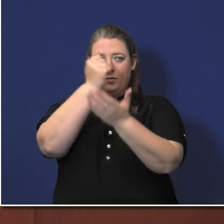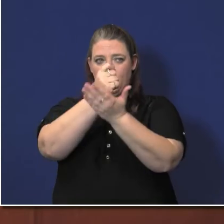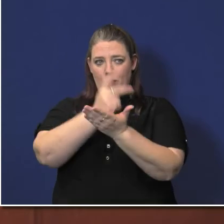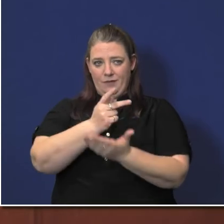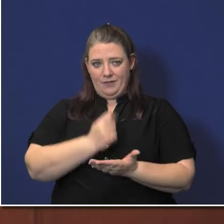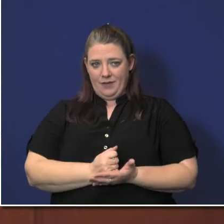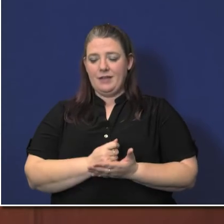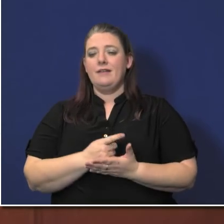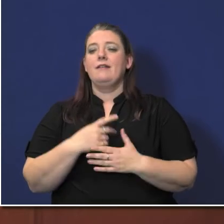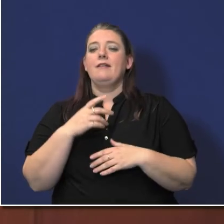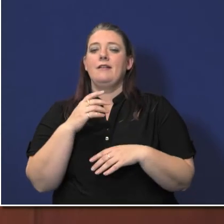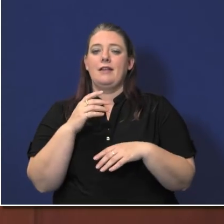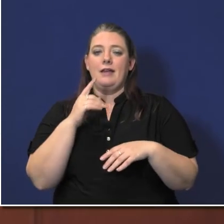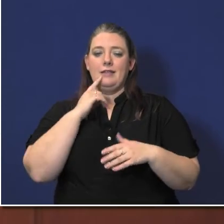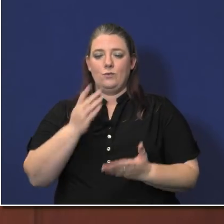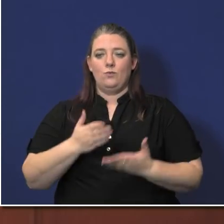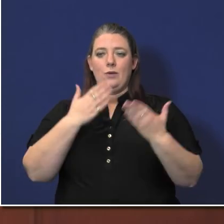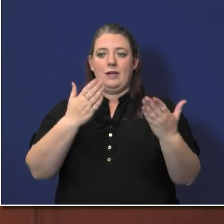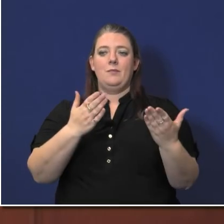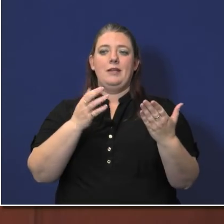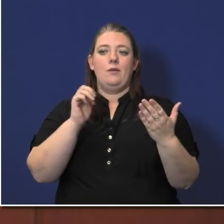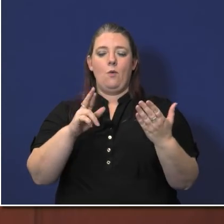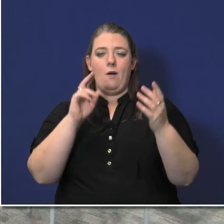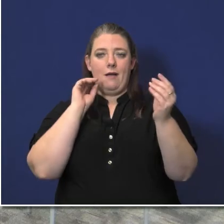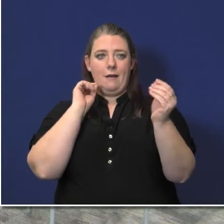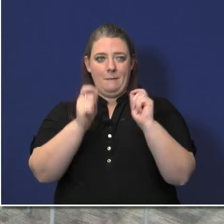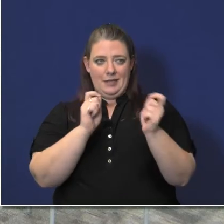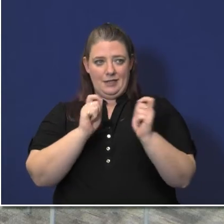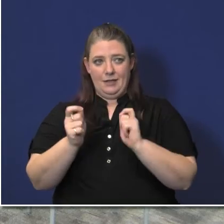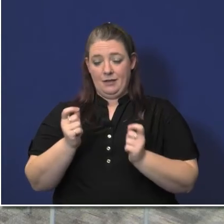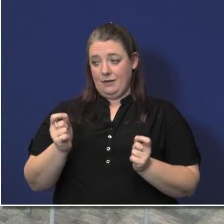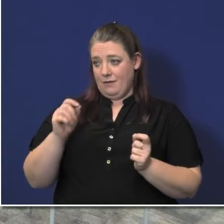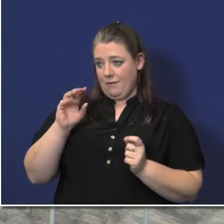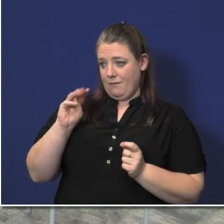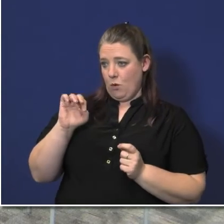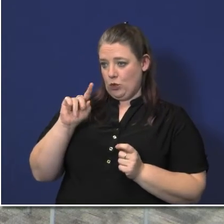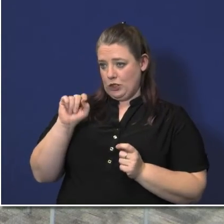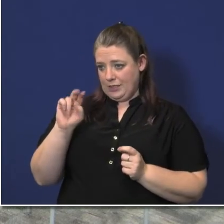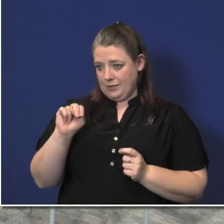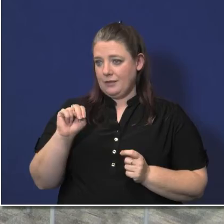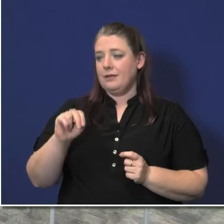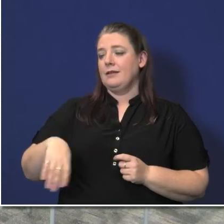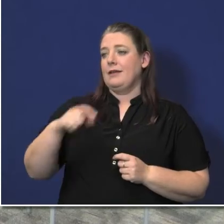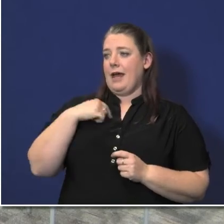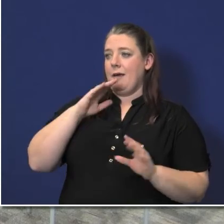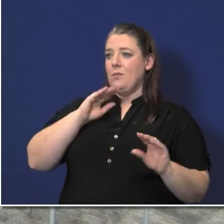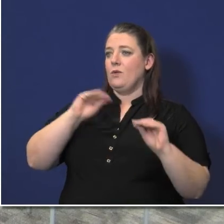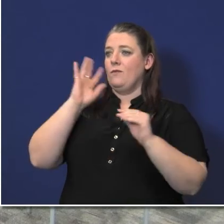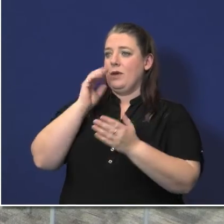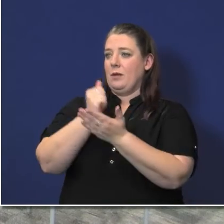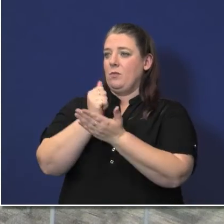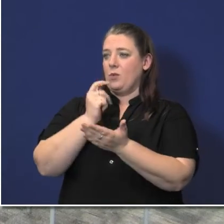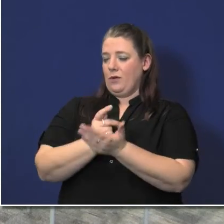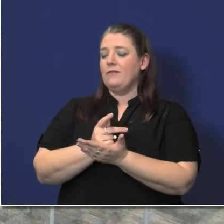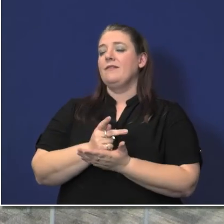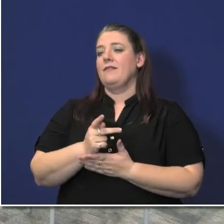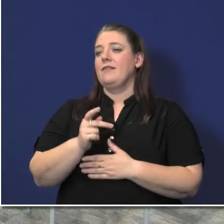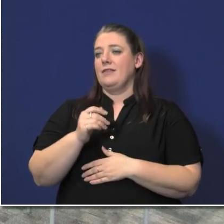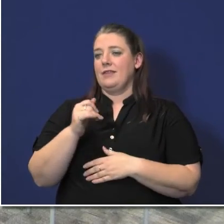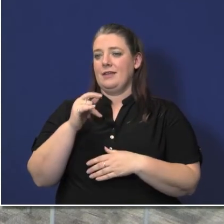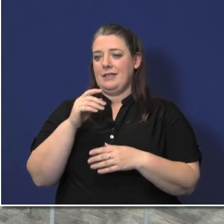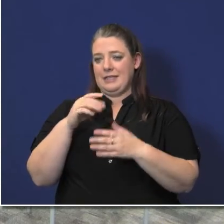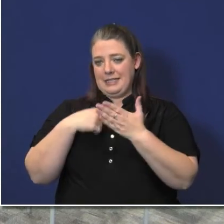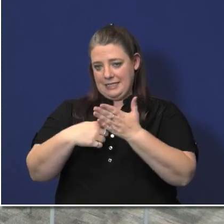consensus items as recommended or amended. May I have a motion? Mr. President, I move that we approve the consensus items